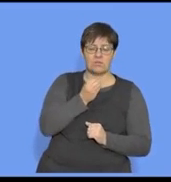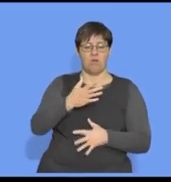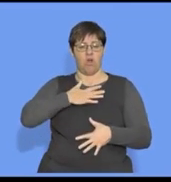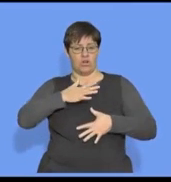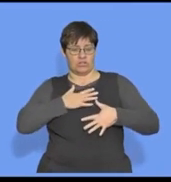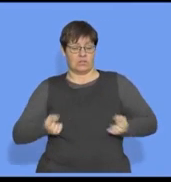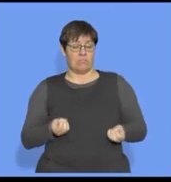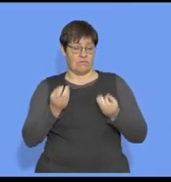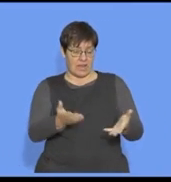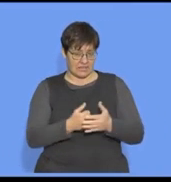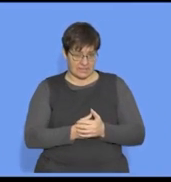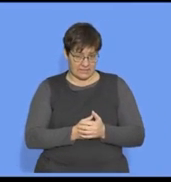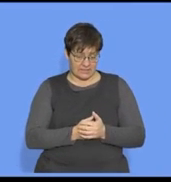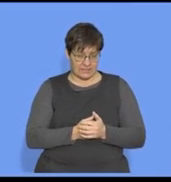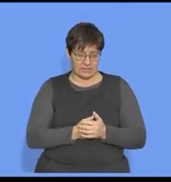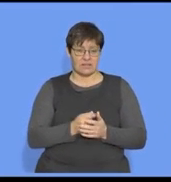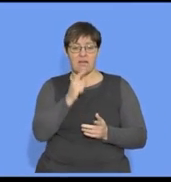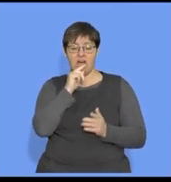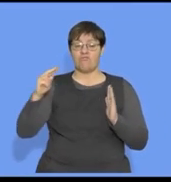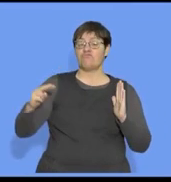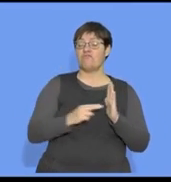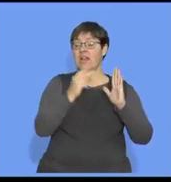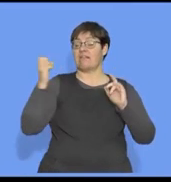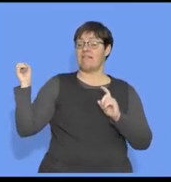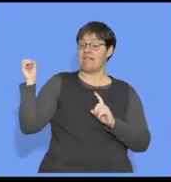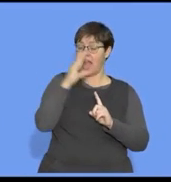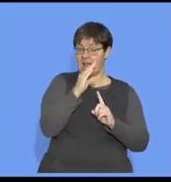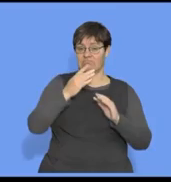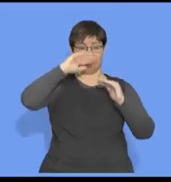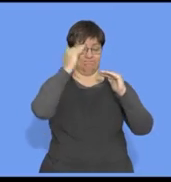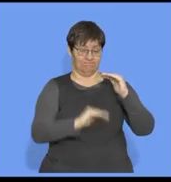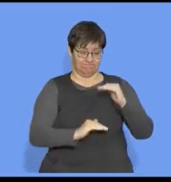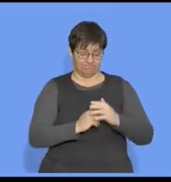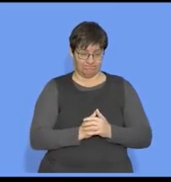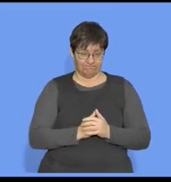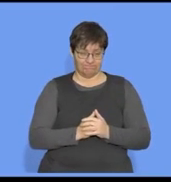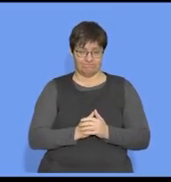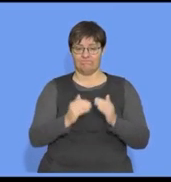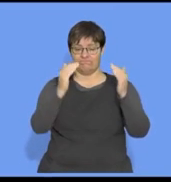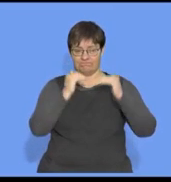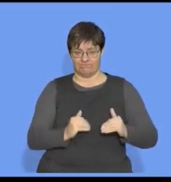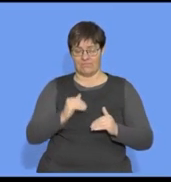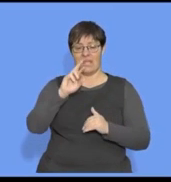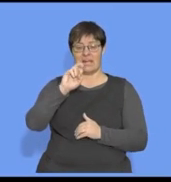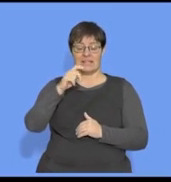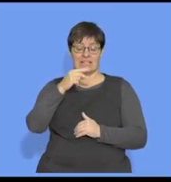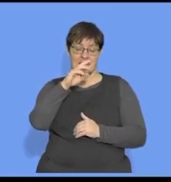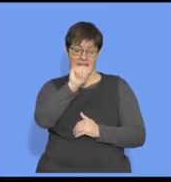oxygen and reduces reflection of light. Now we move to the